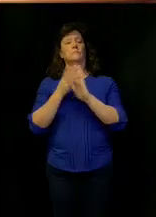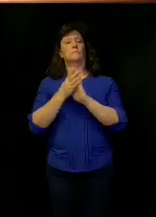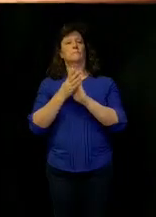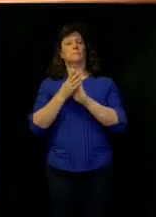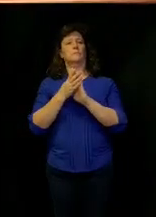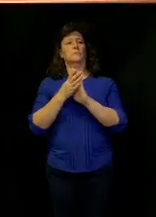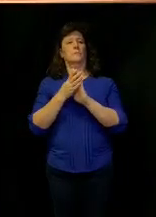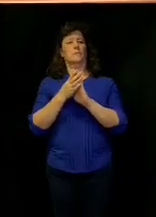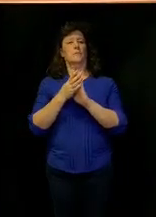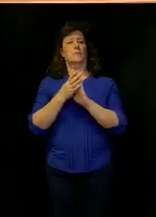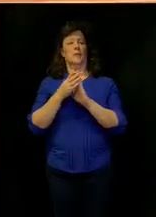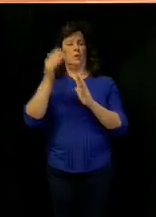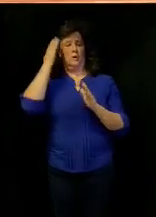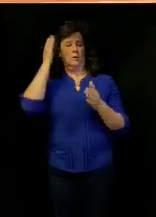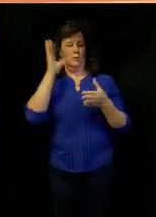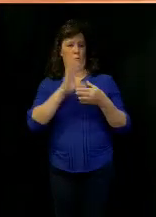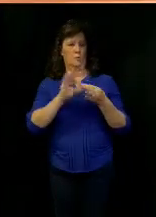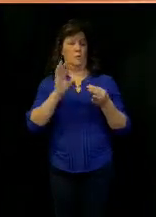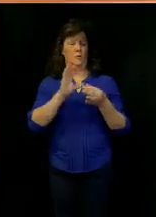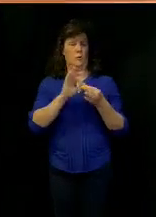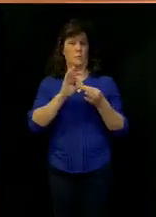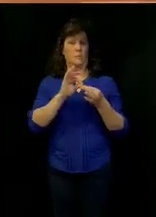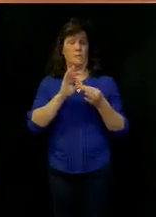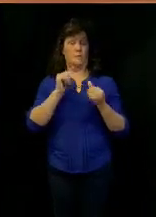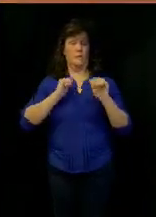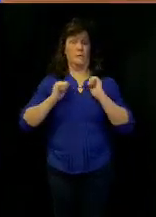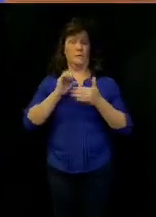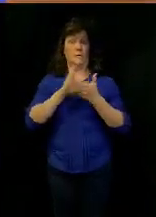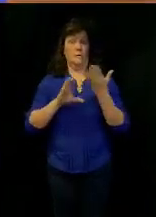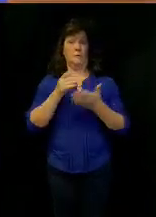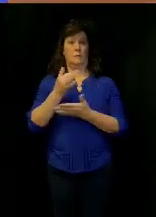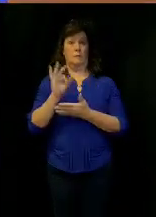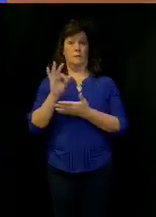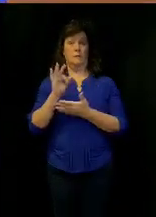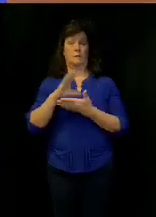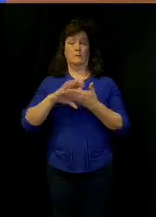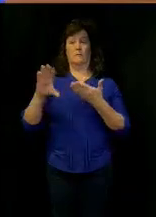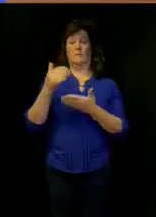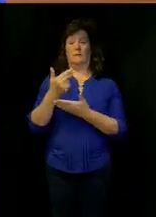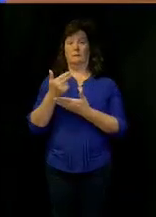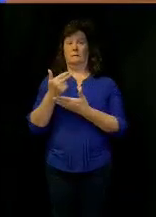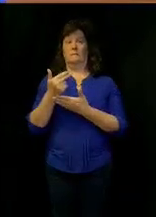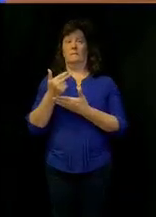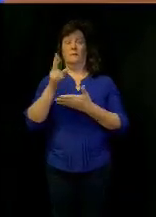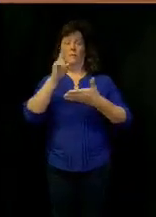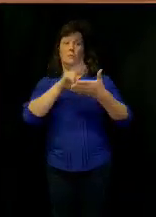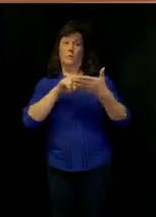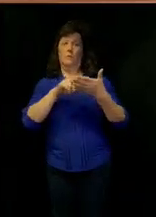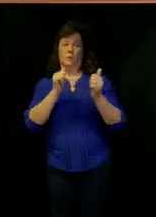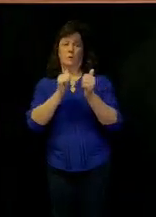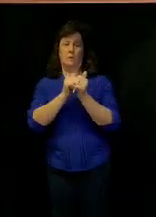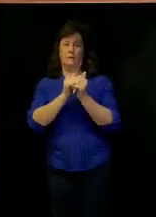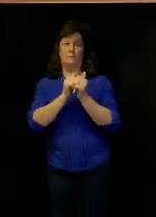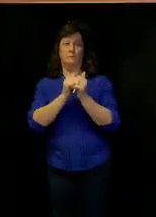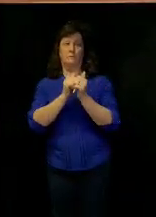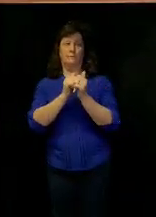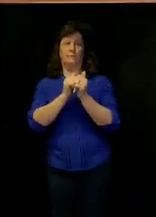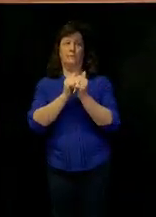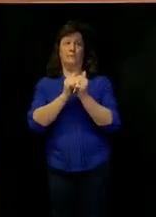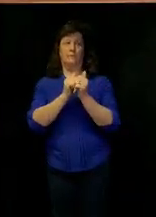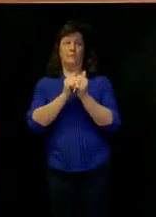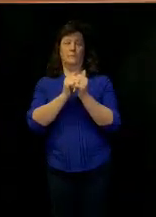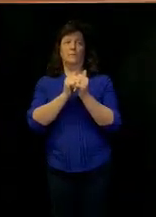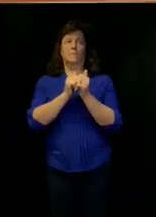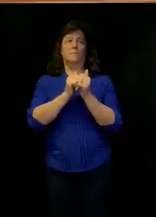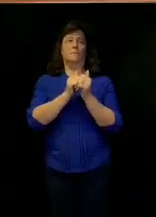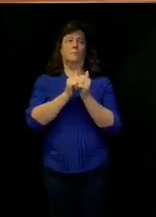have been here before with me, I'm sure. But Acts chapter 19, verse 13. And I want you to read here with me. So it's going to be in the New Living